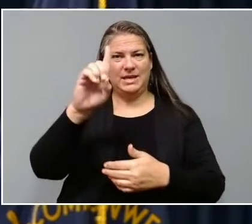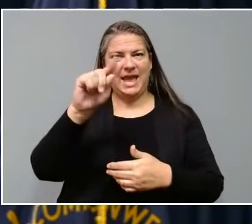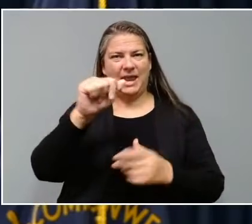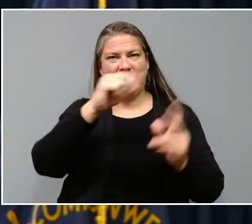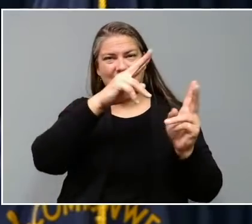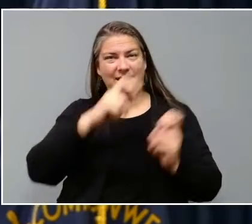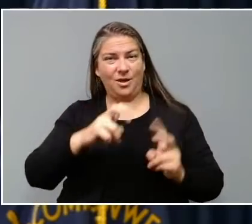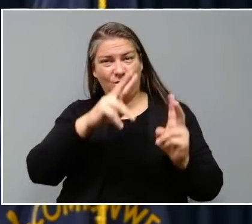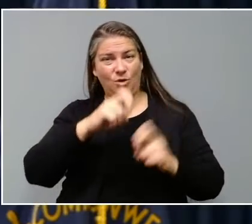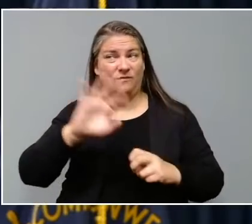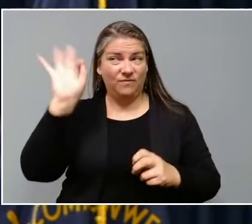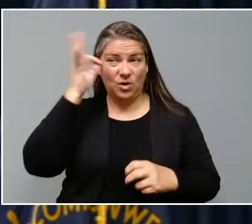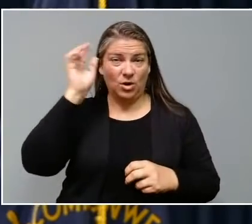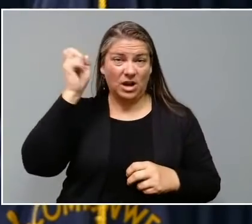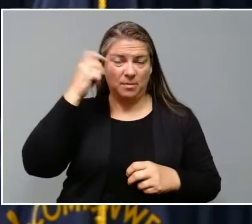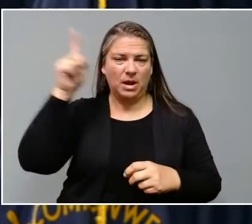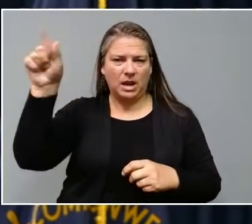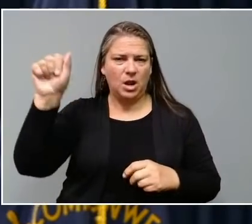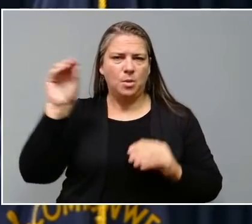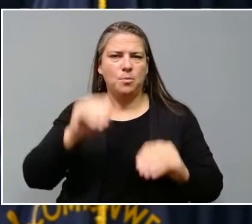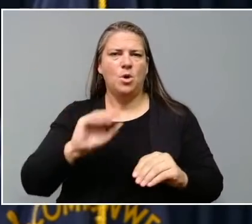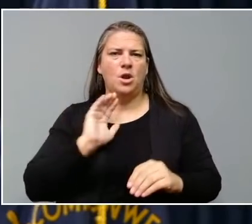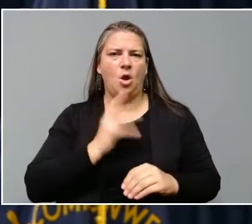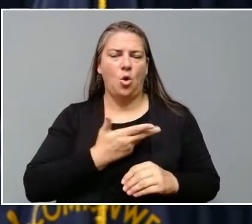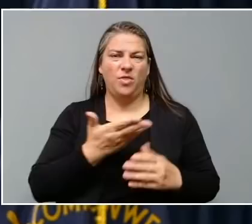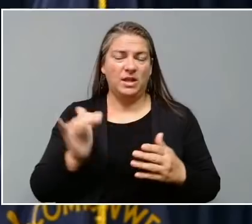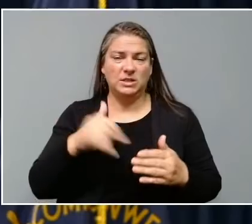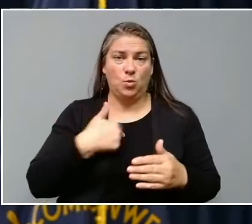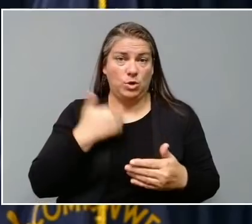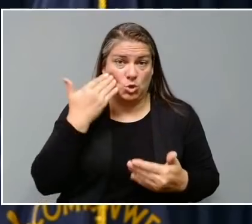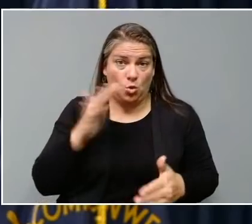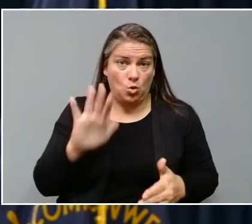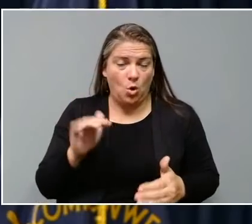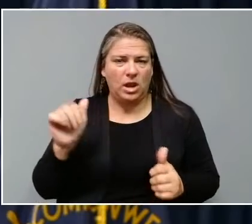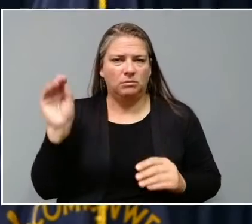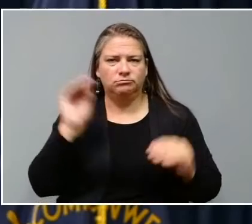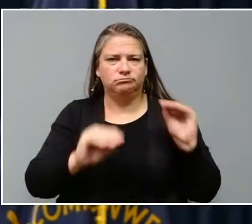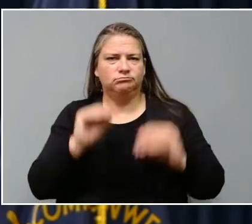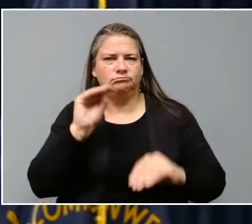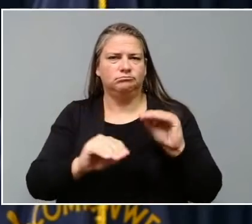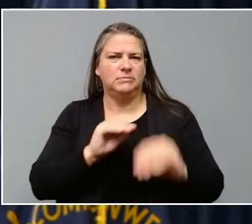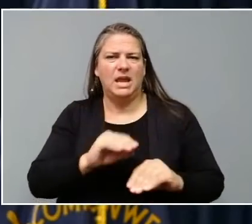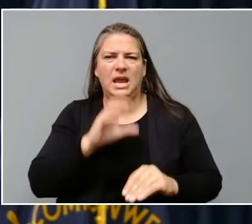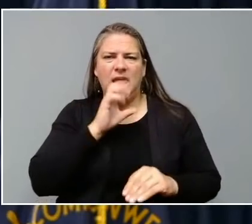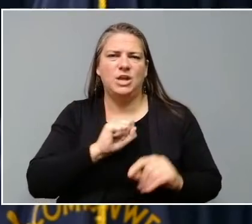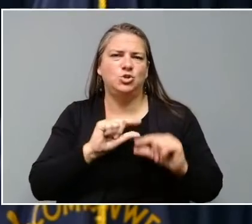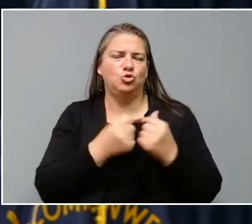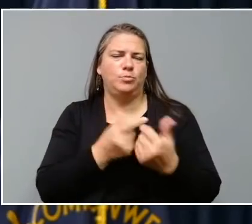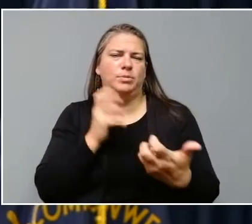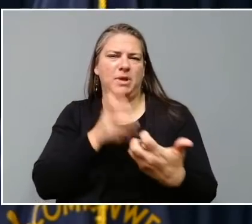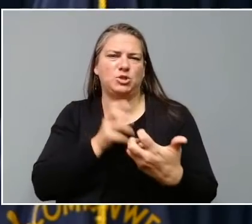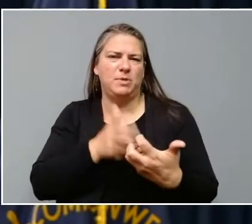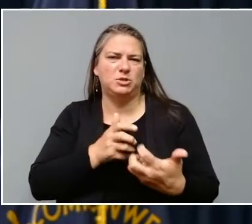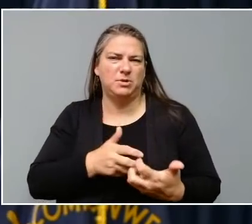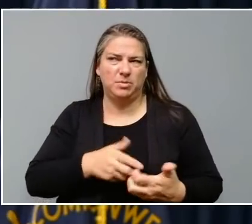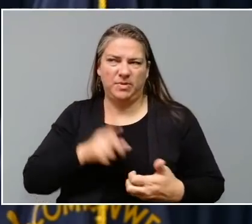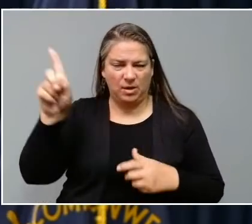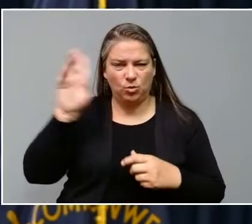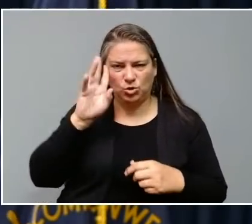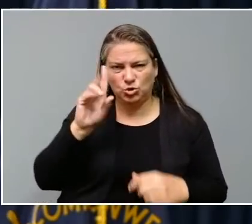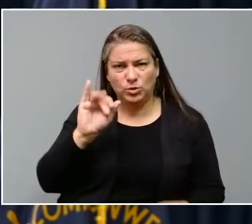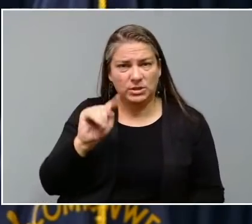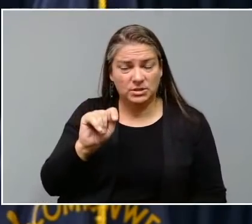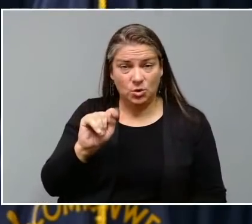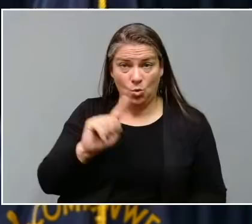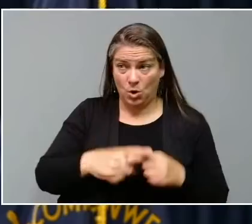federal government is going to be able to place more of our unknowns into the actual age groups and areas that they go in. So when we make that change,